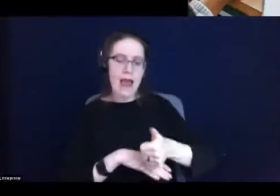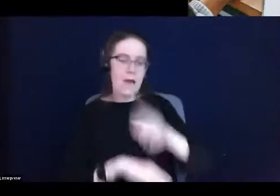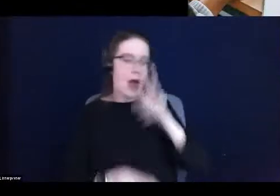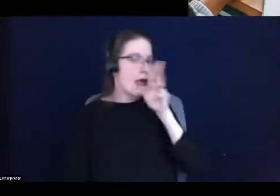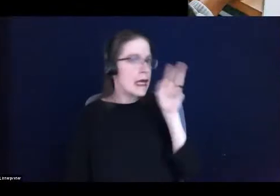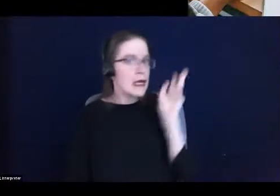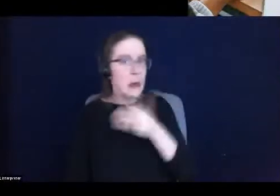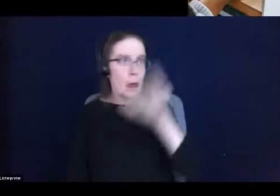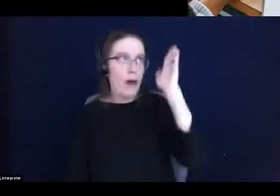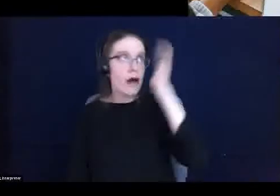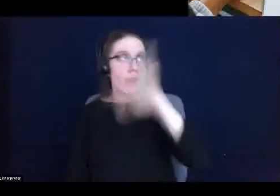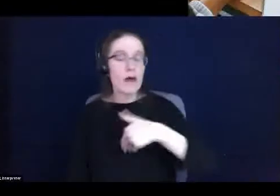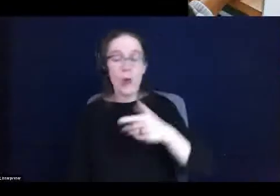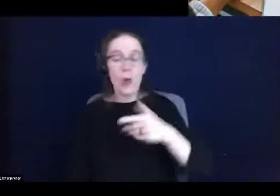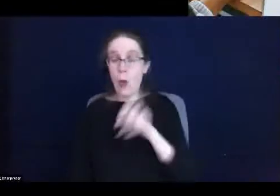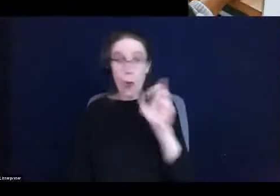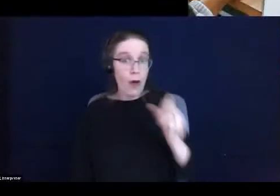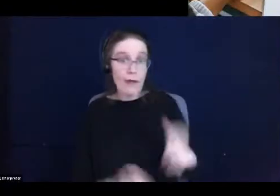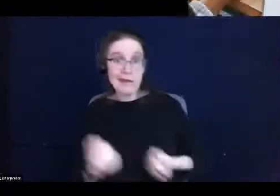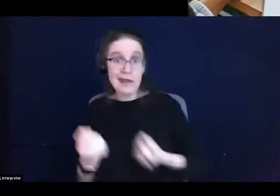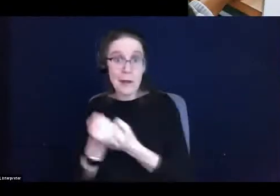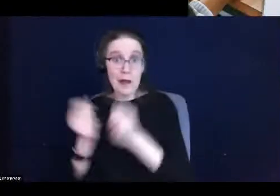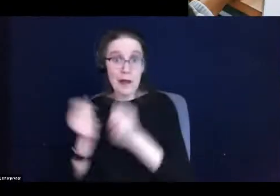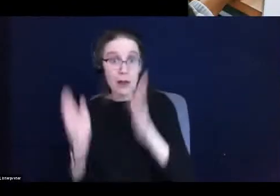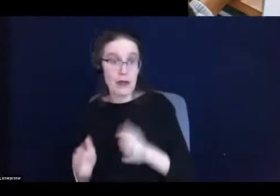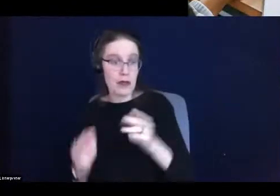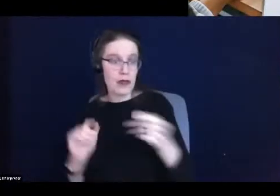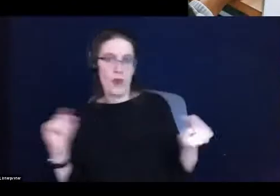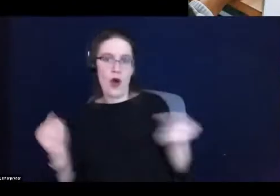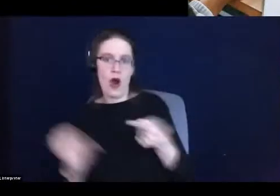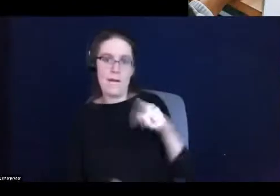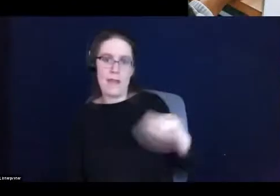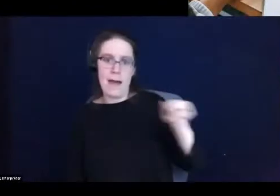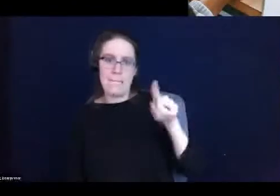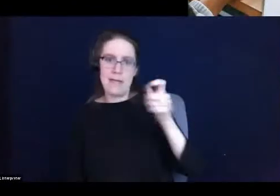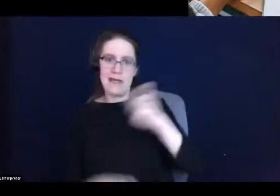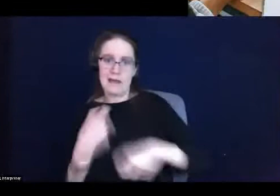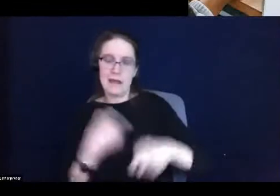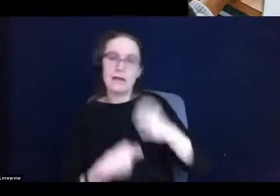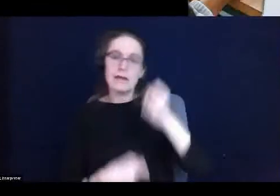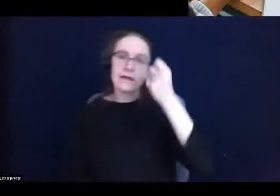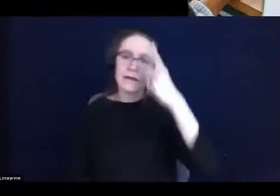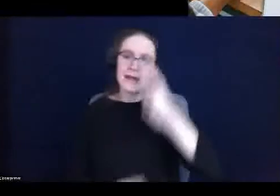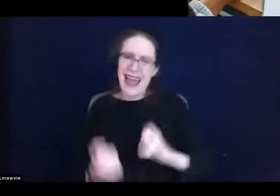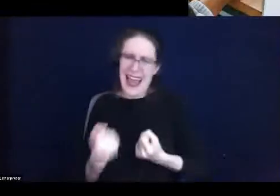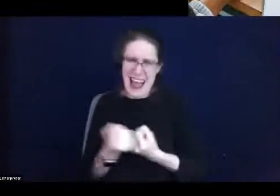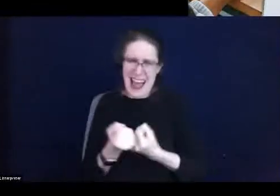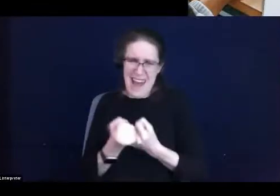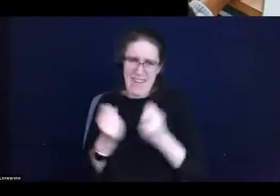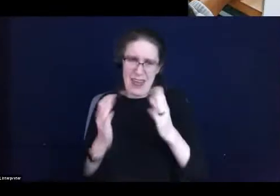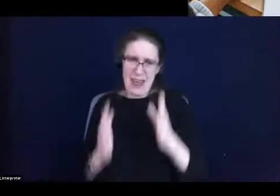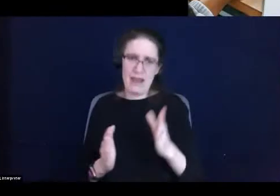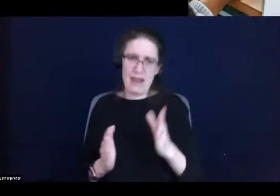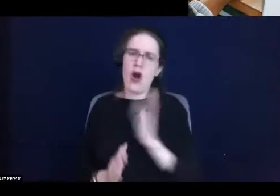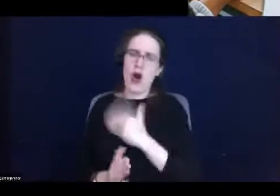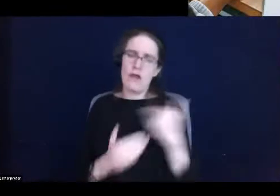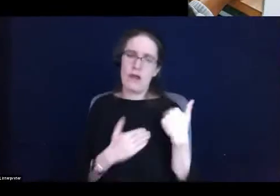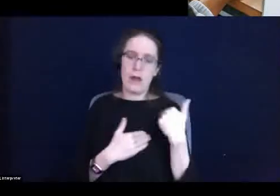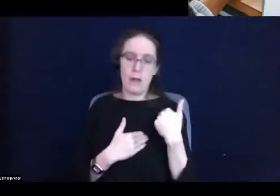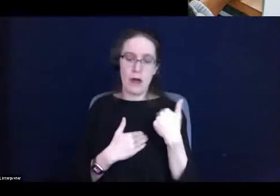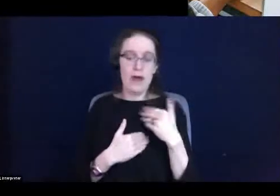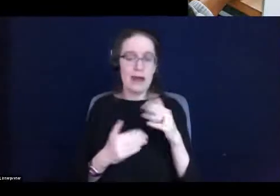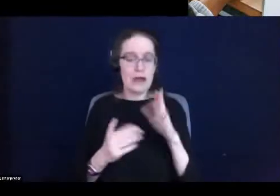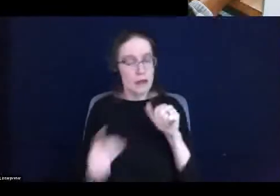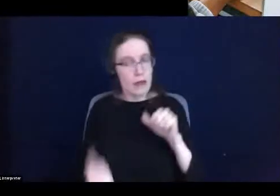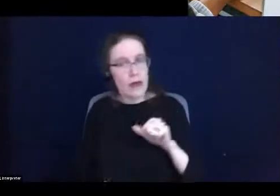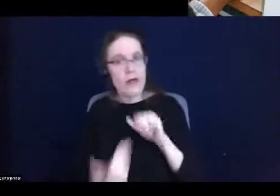person that harmed them instead. It is the responsibility of sexual violence advocates to address victim blaming and rape myths